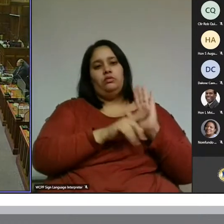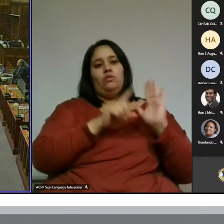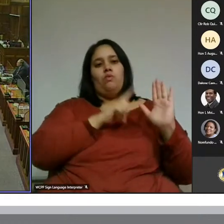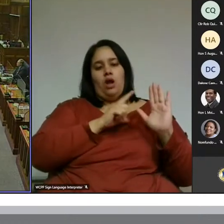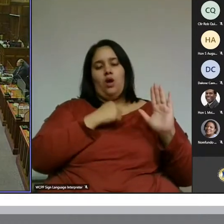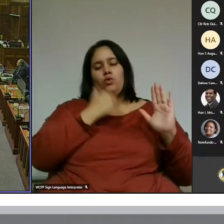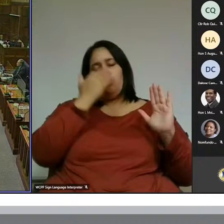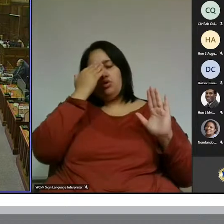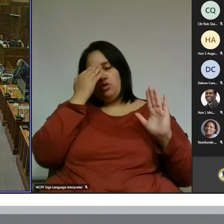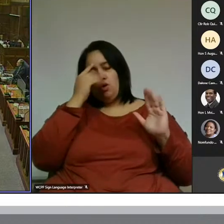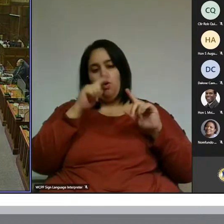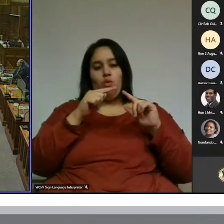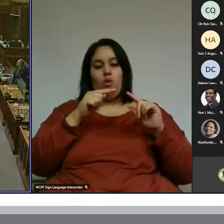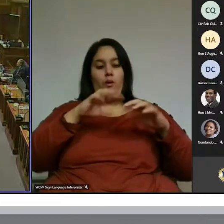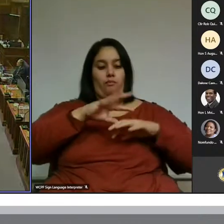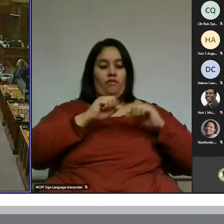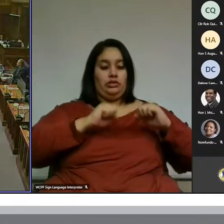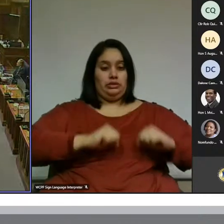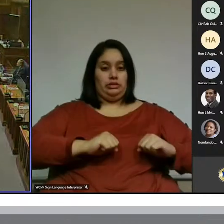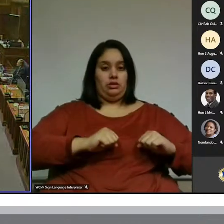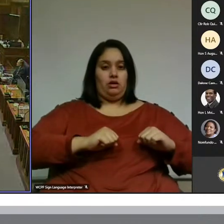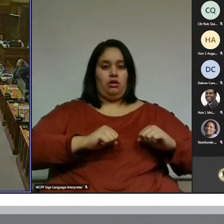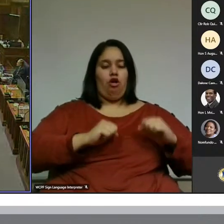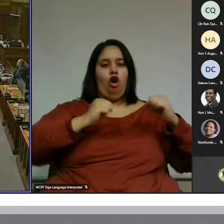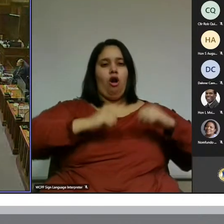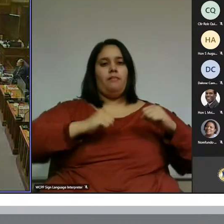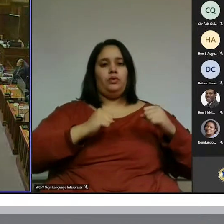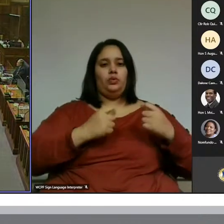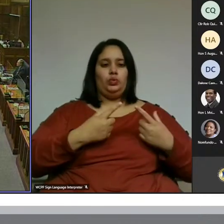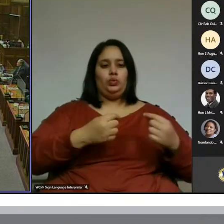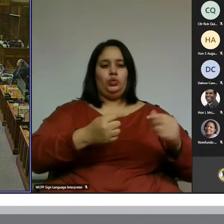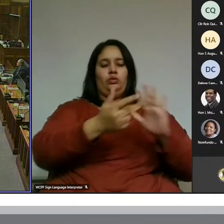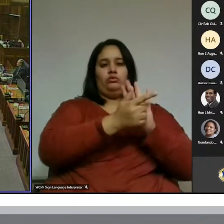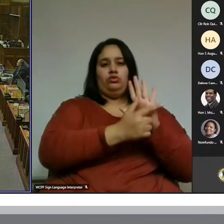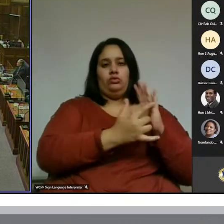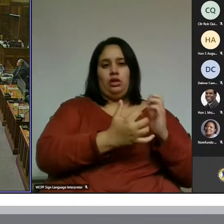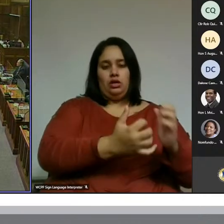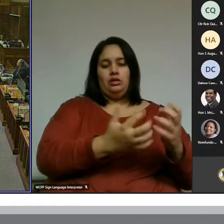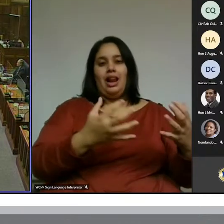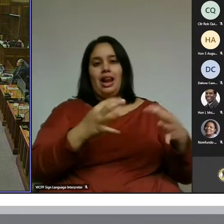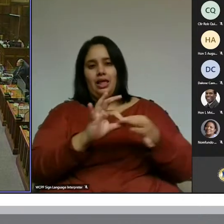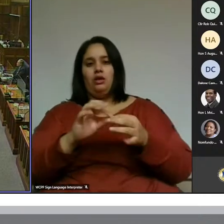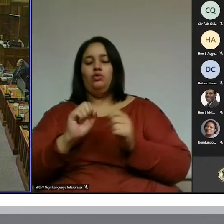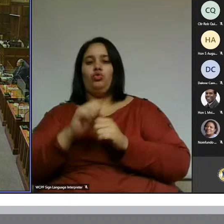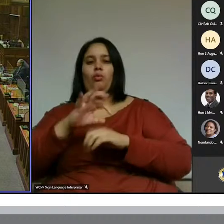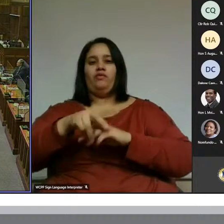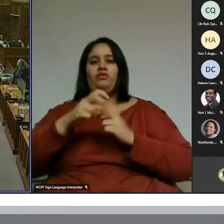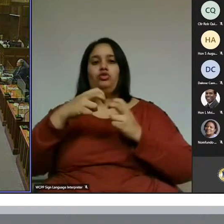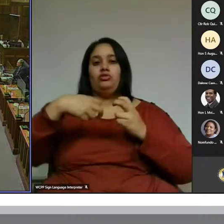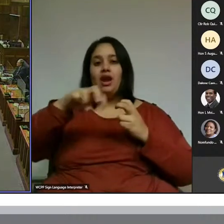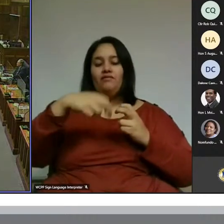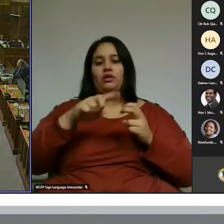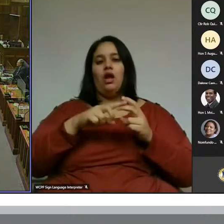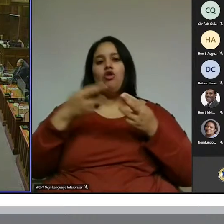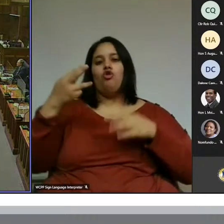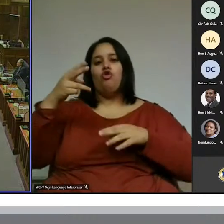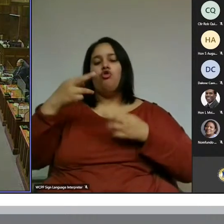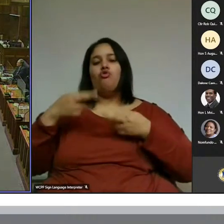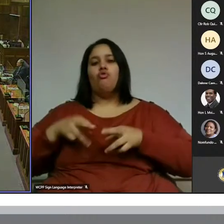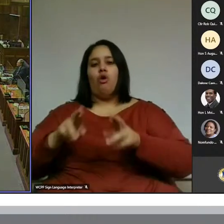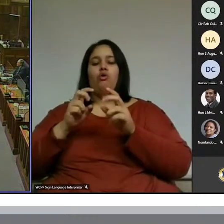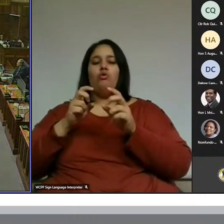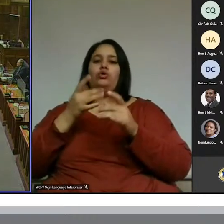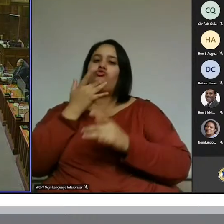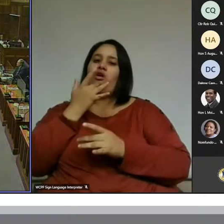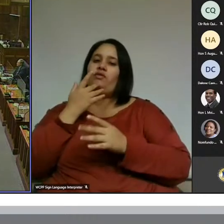competence of the province to legislate, in particular in relation to provincial roads and traffic and road traffic regulation, as well as the